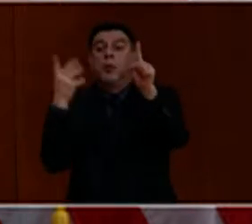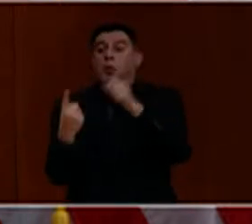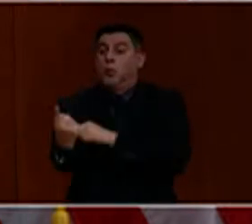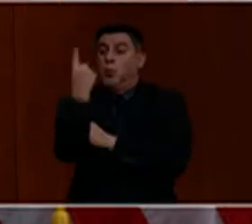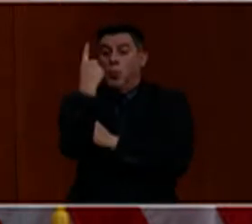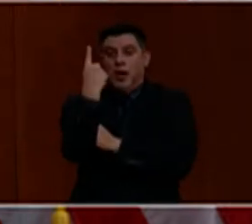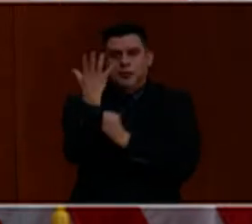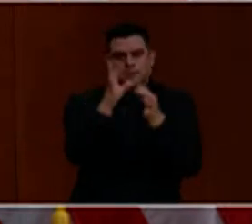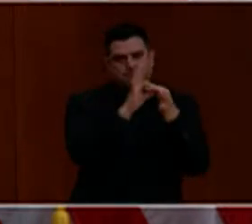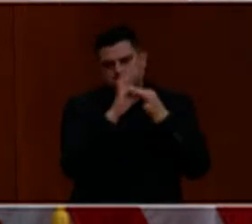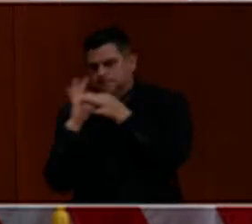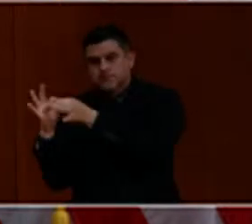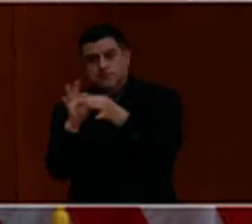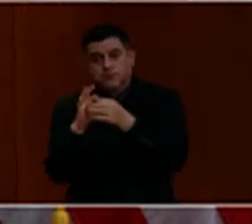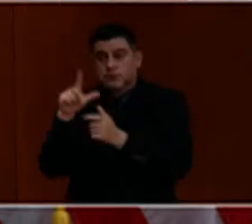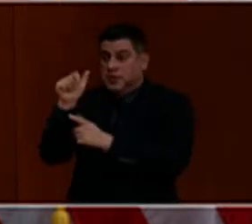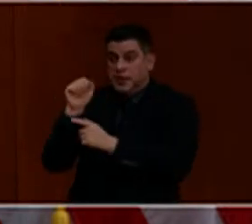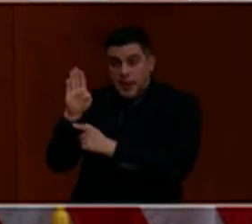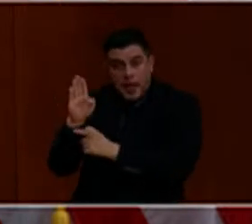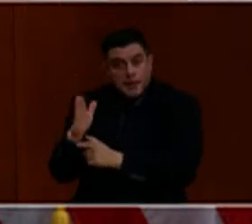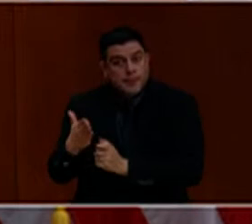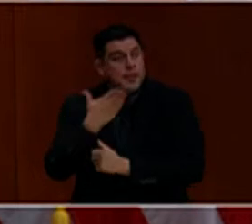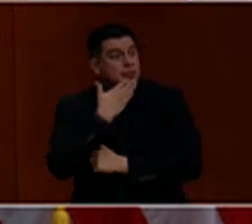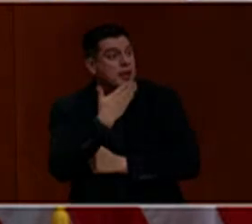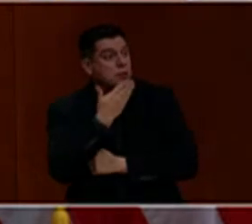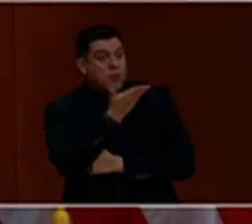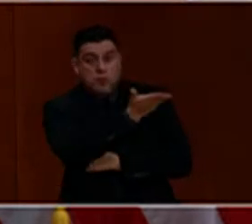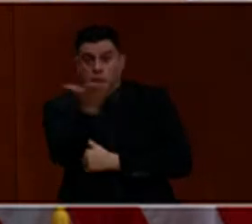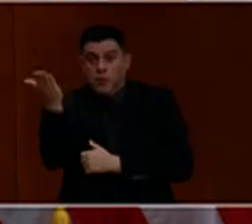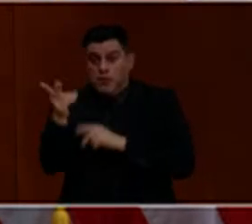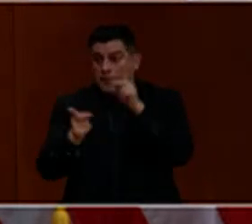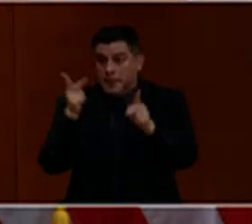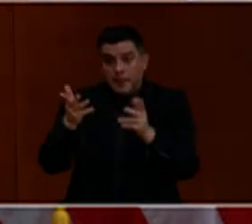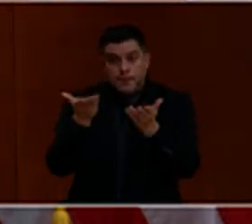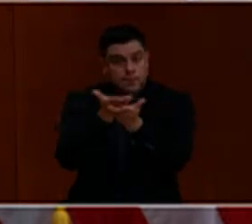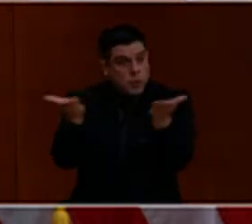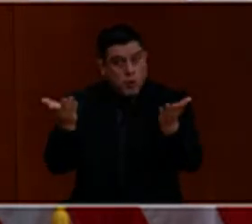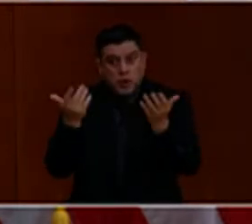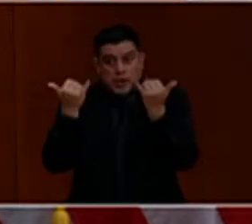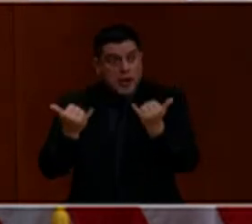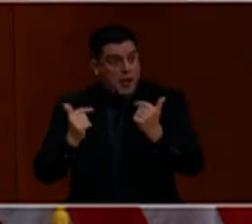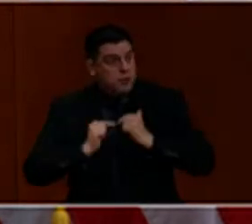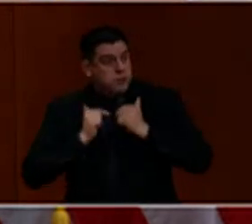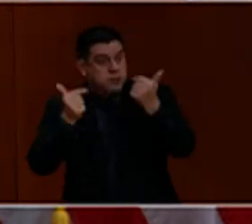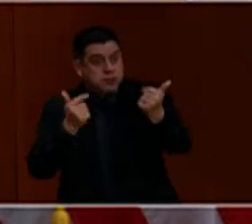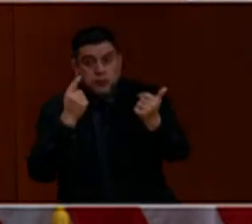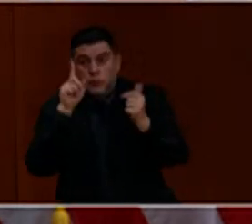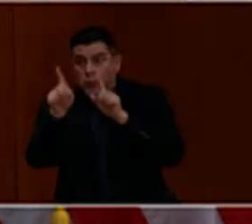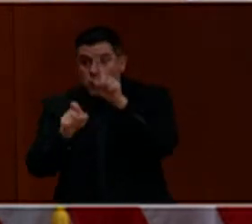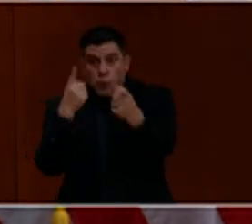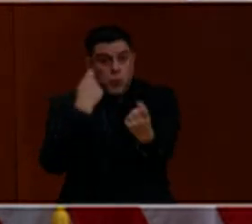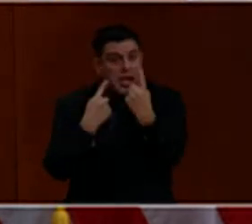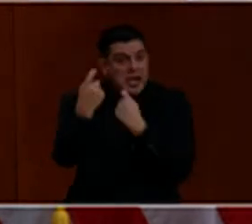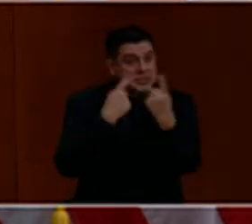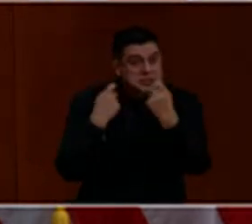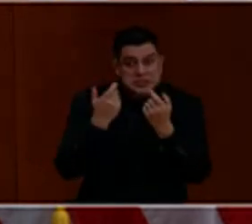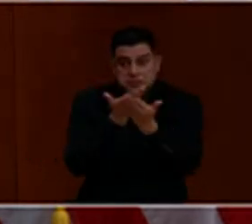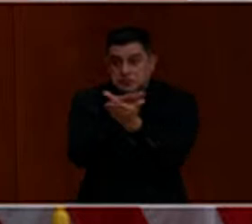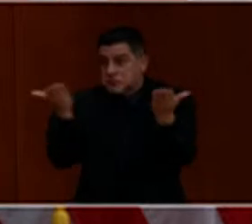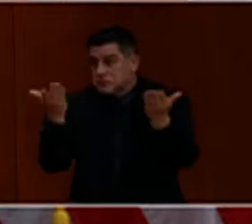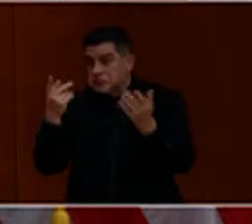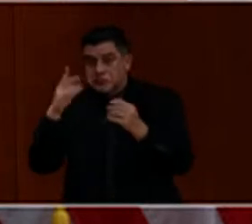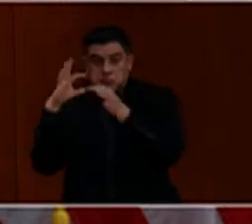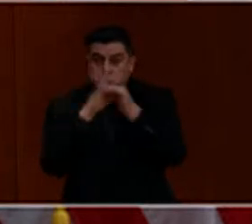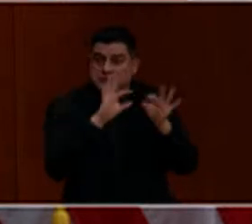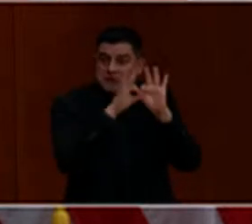coming, and if there's anything we can do, please let us know. And with that, if anyone has any questions for me or anybody else, we're happy to take it. Farrington? Question